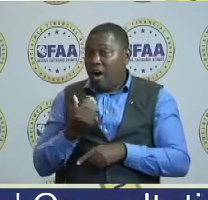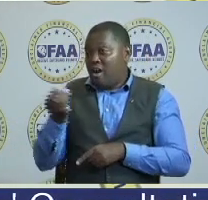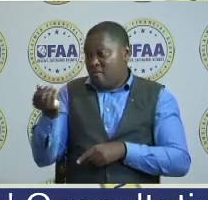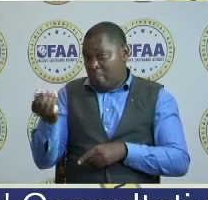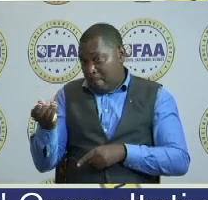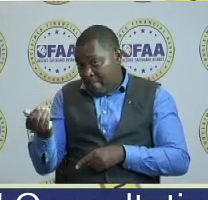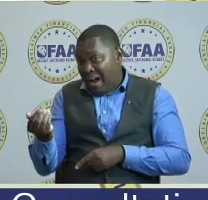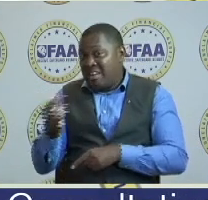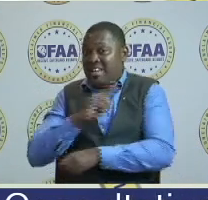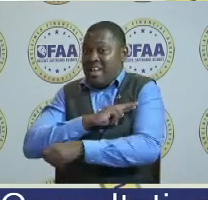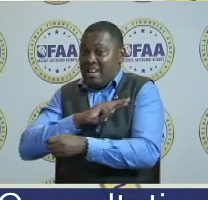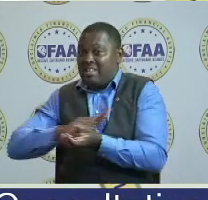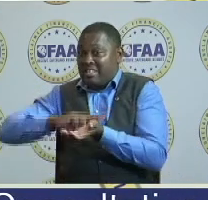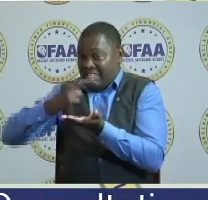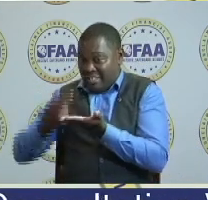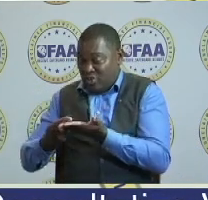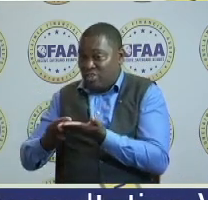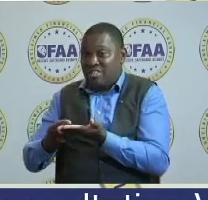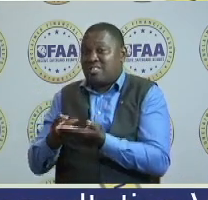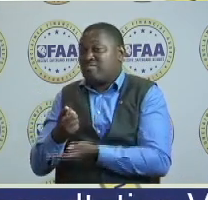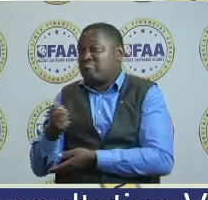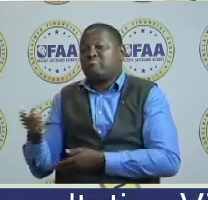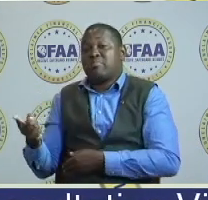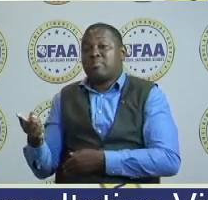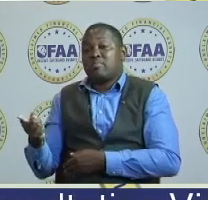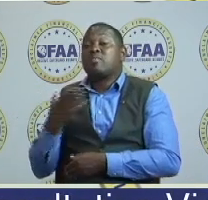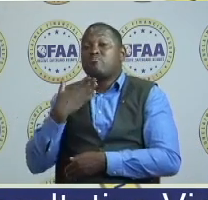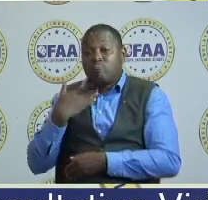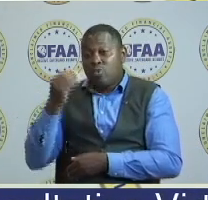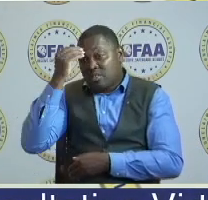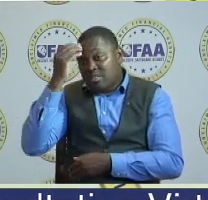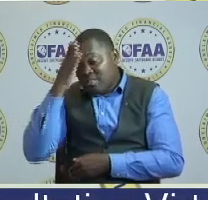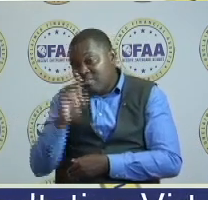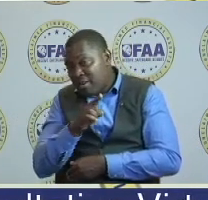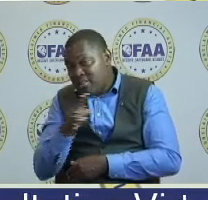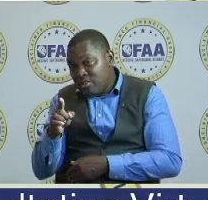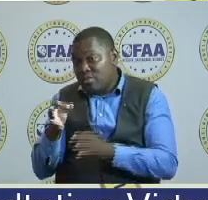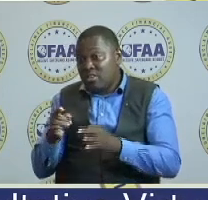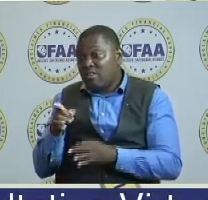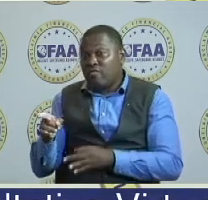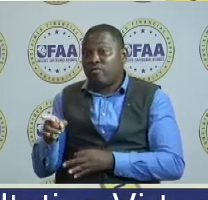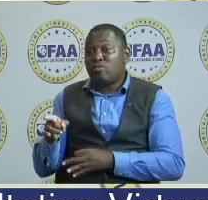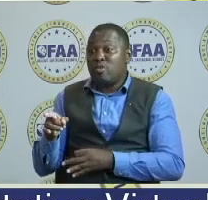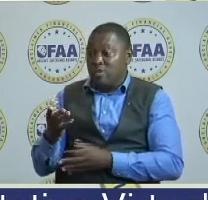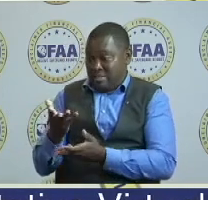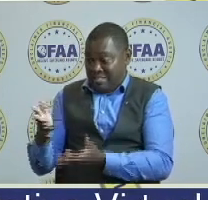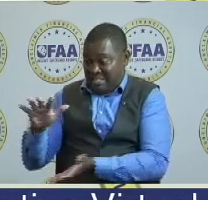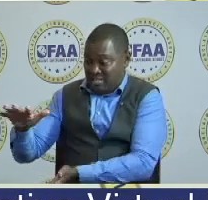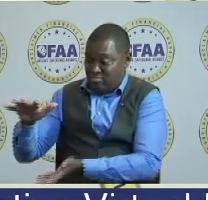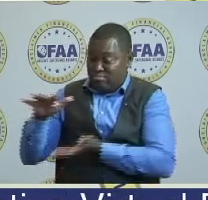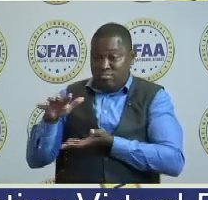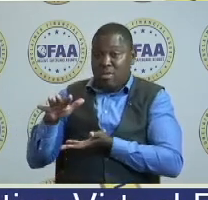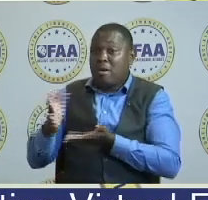resources in the trust. I want to remind you that if you are not a claimant, you are probably the